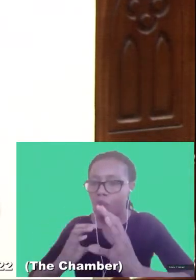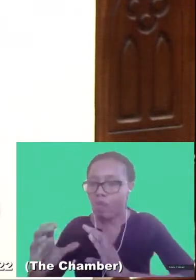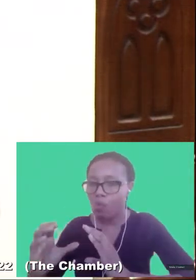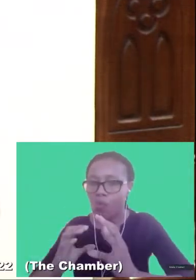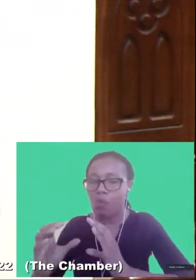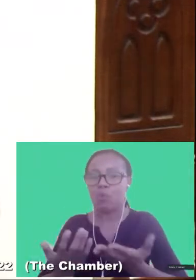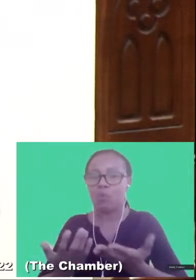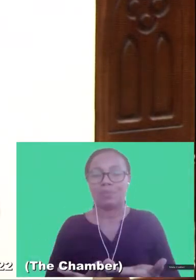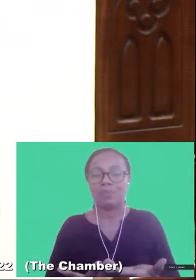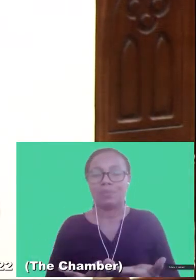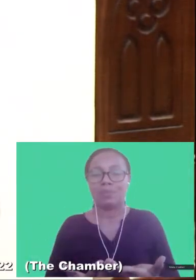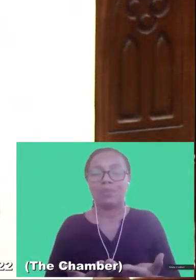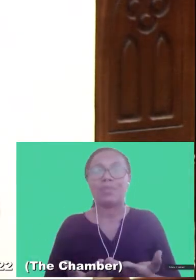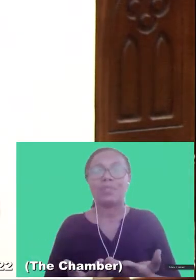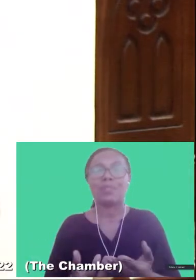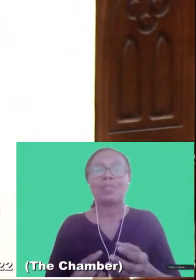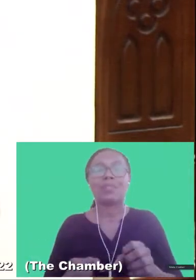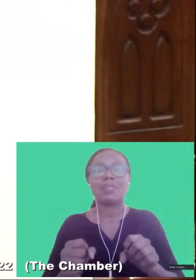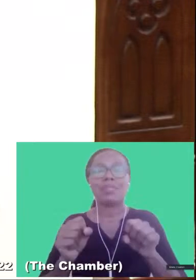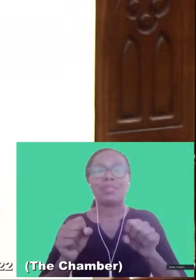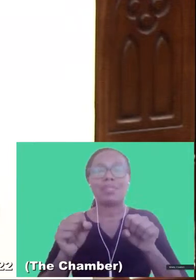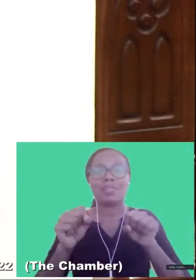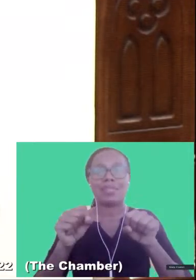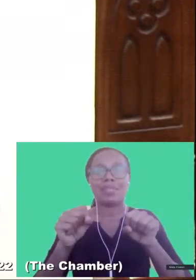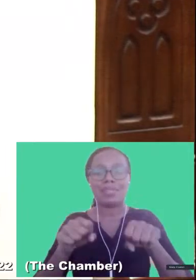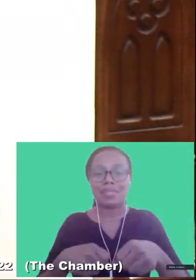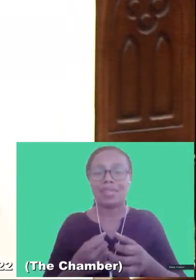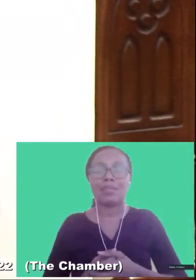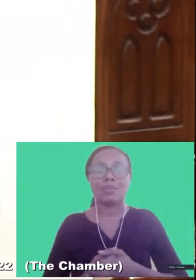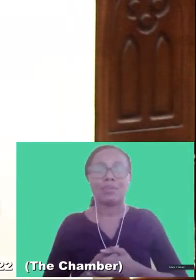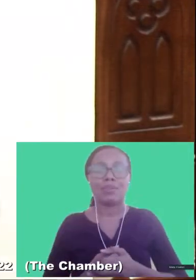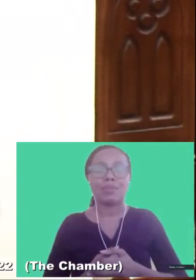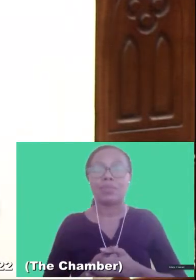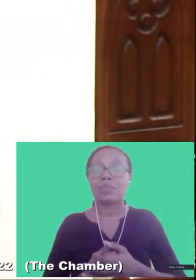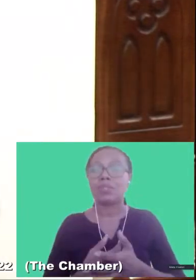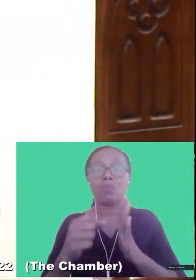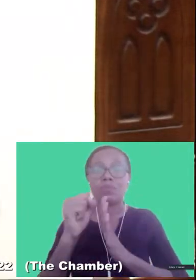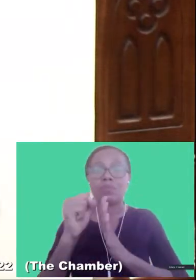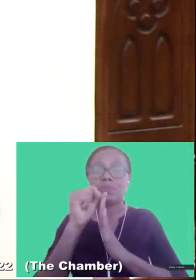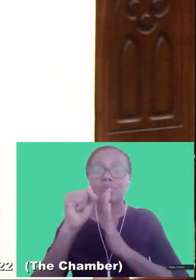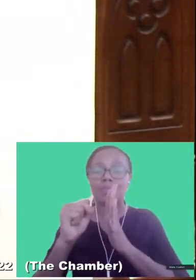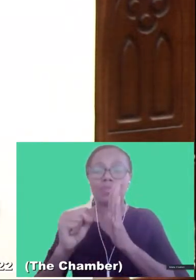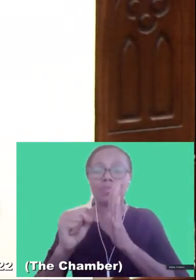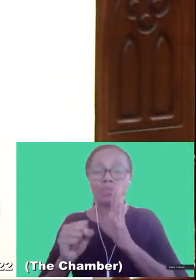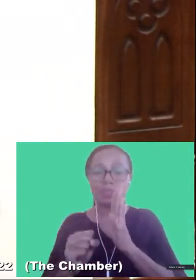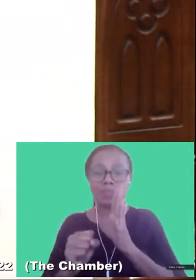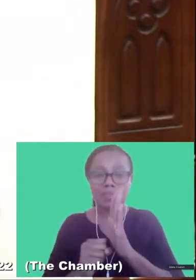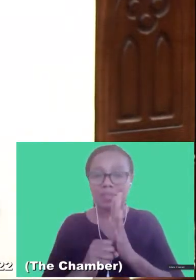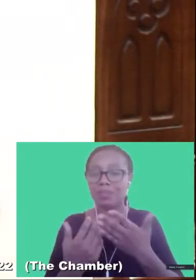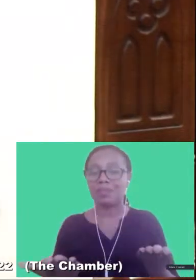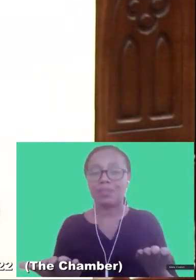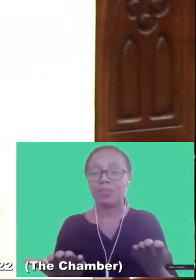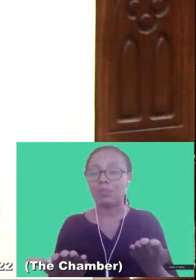accommodation, elements of efficiency, that at least I would see, as we look to the